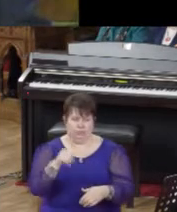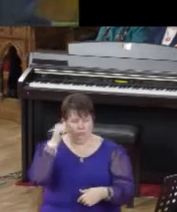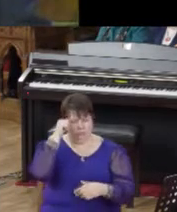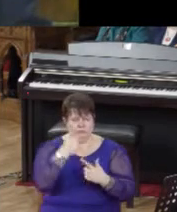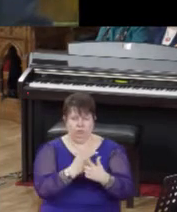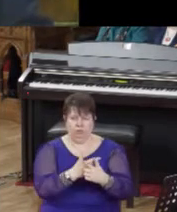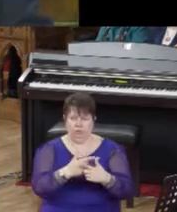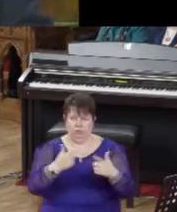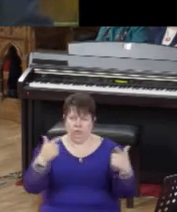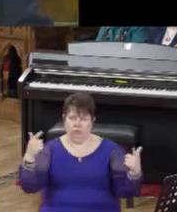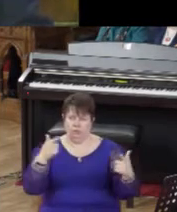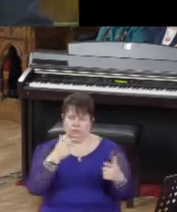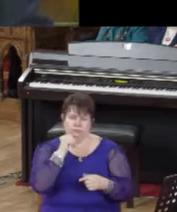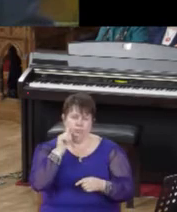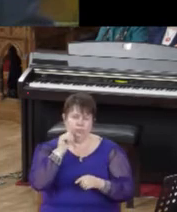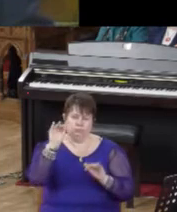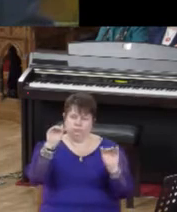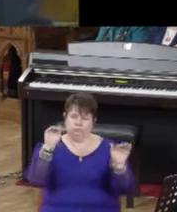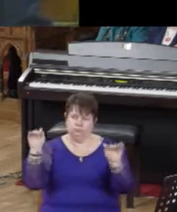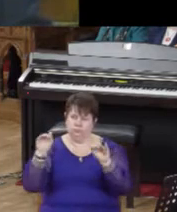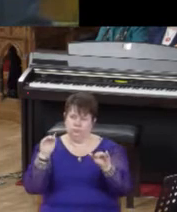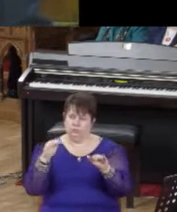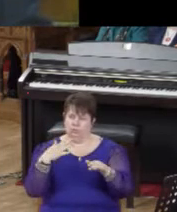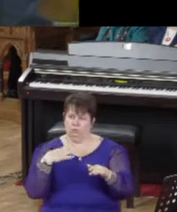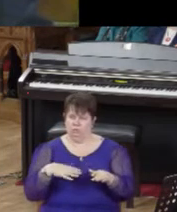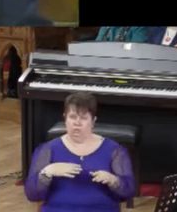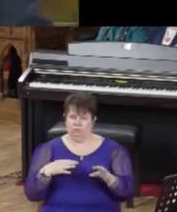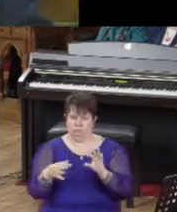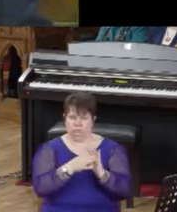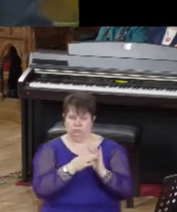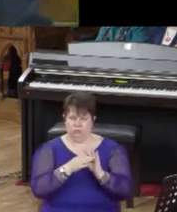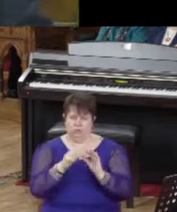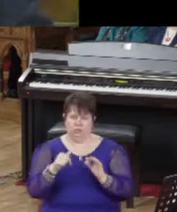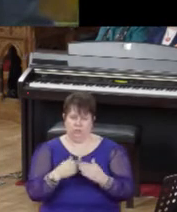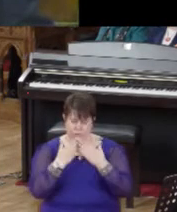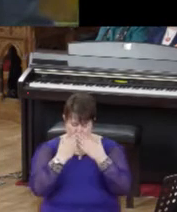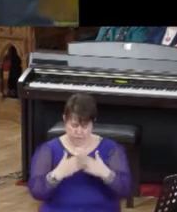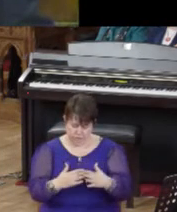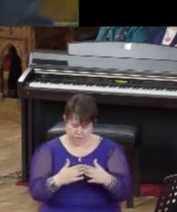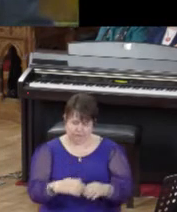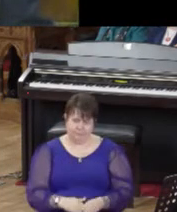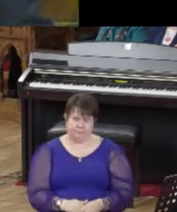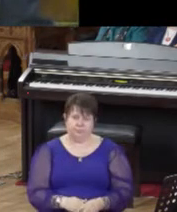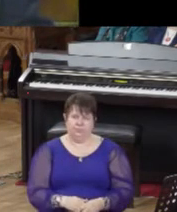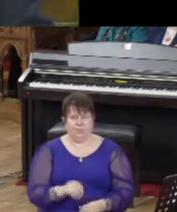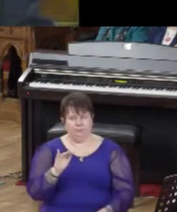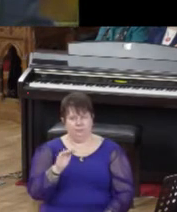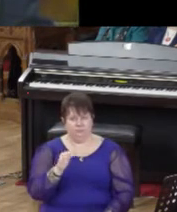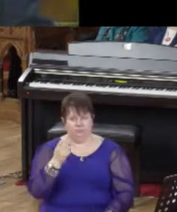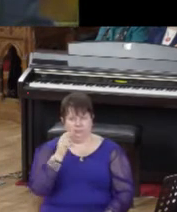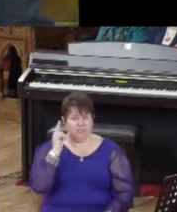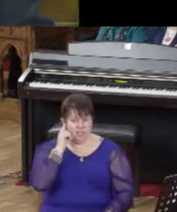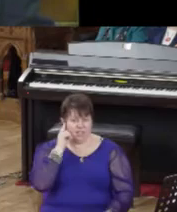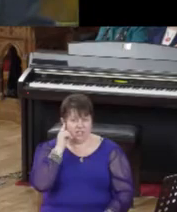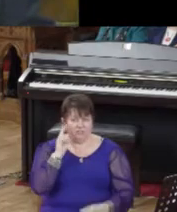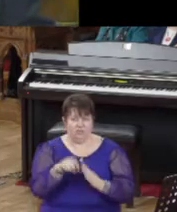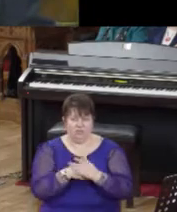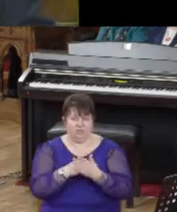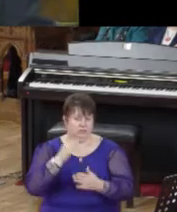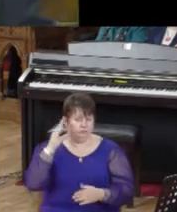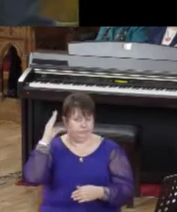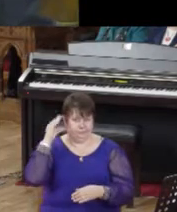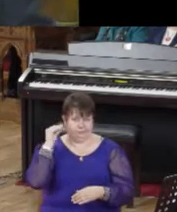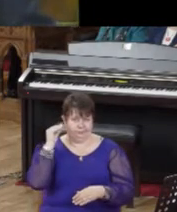out there who would love to join us in worship, but who are deaf or hearing